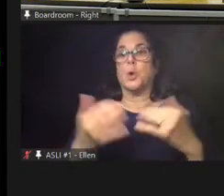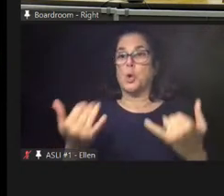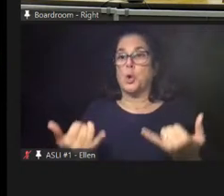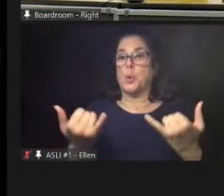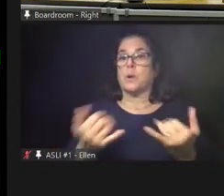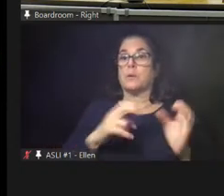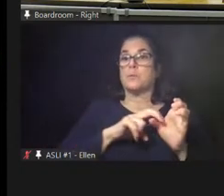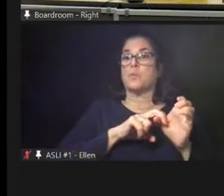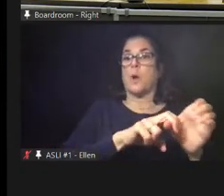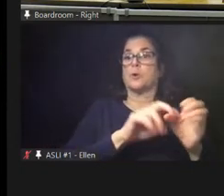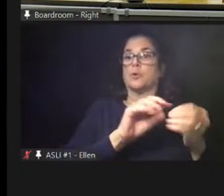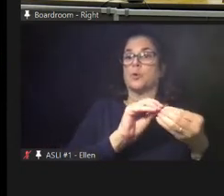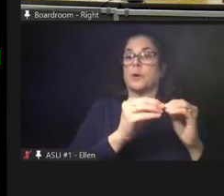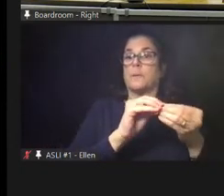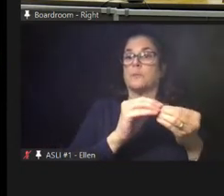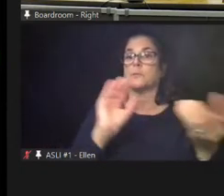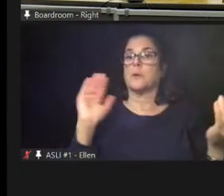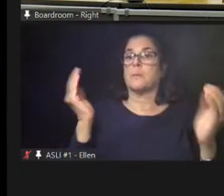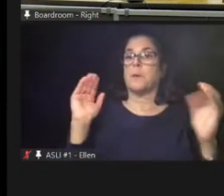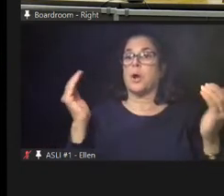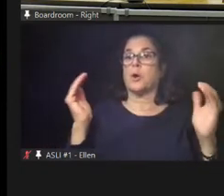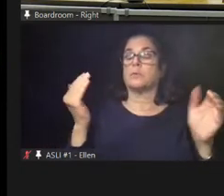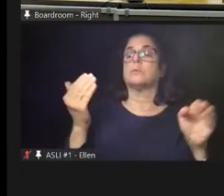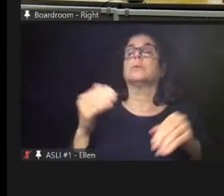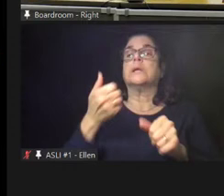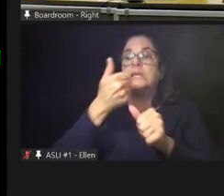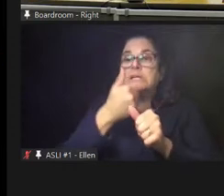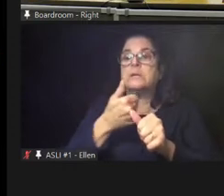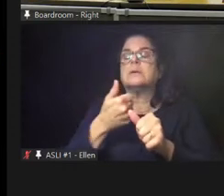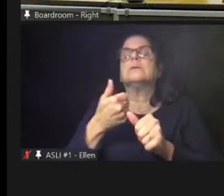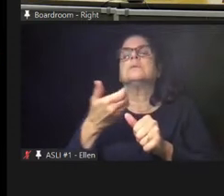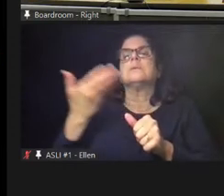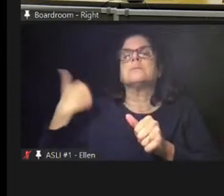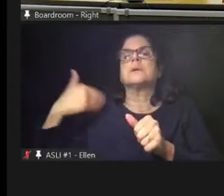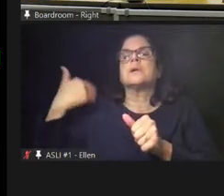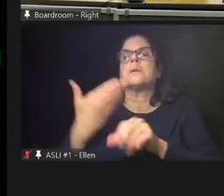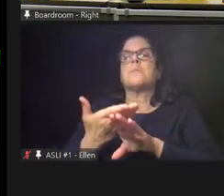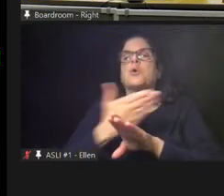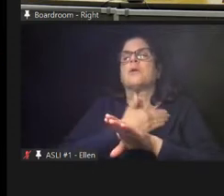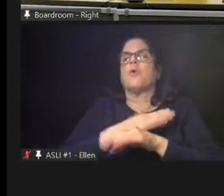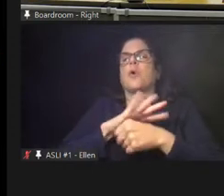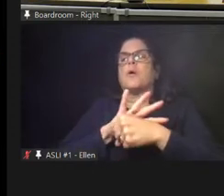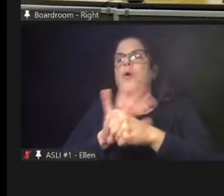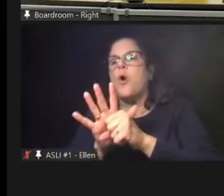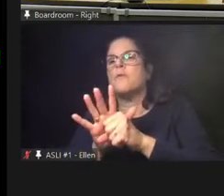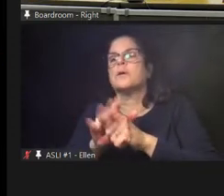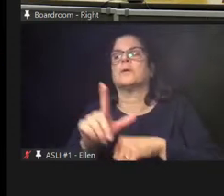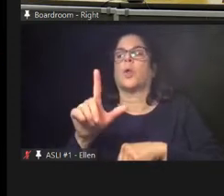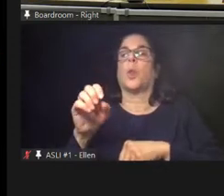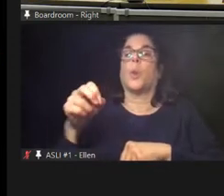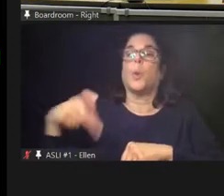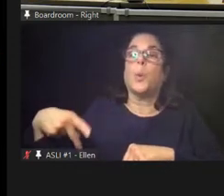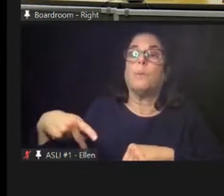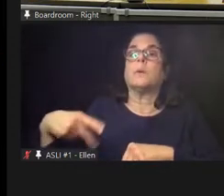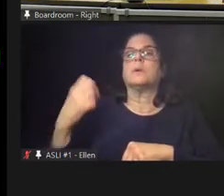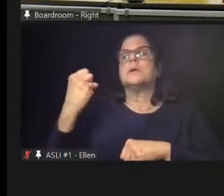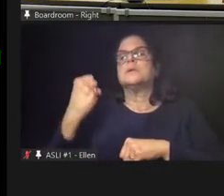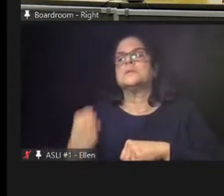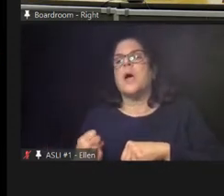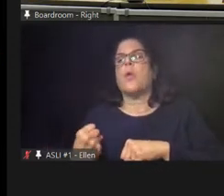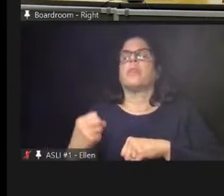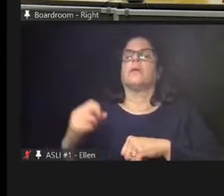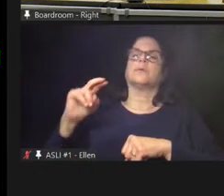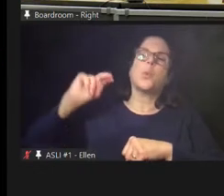is performing compared to pre-COVID levels by rail line and bus route group, such as loop routes, south side routes, et